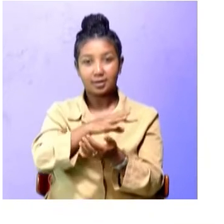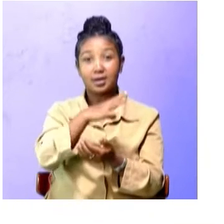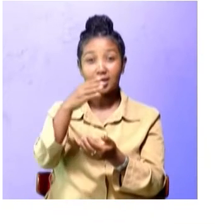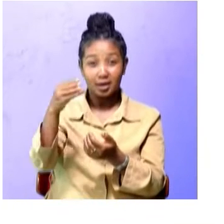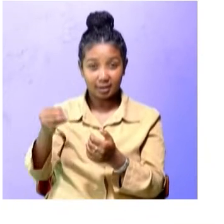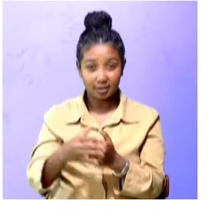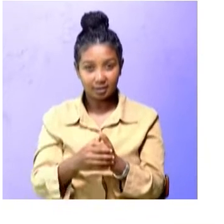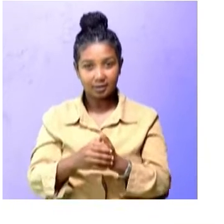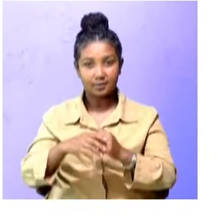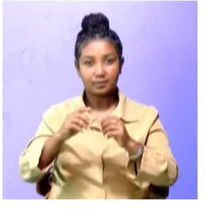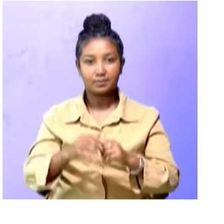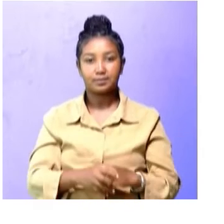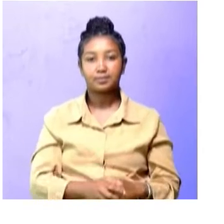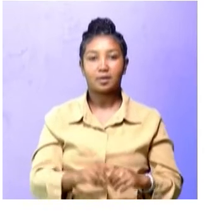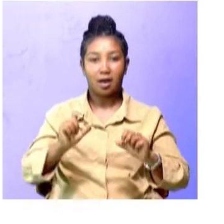and